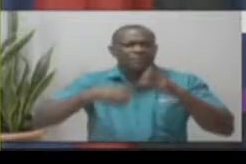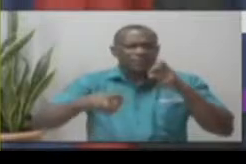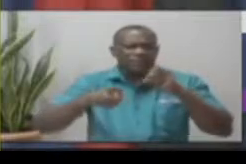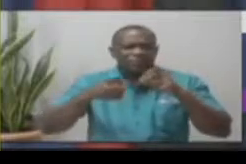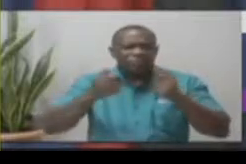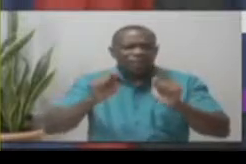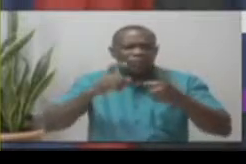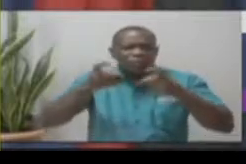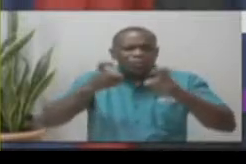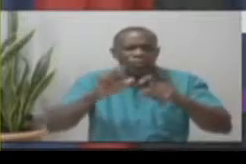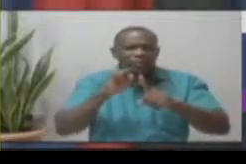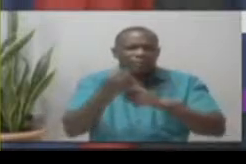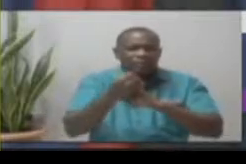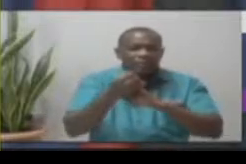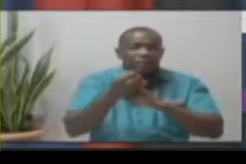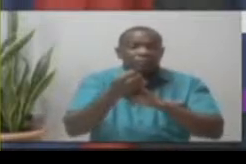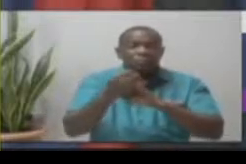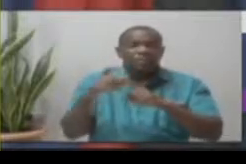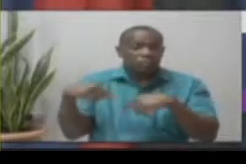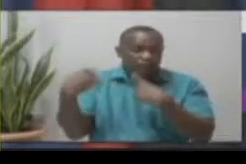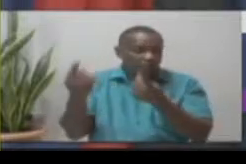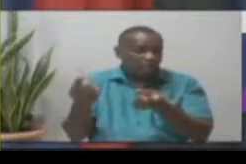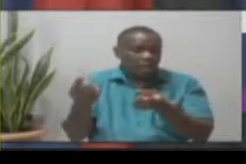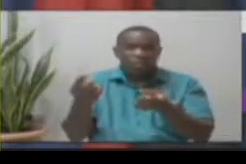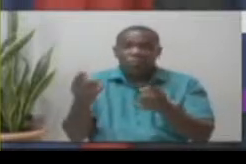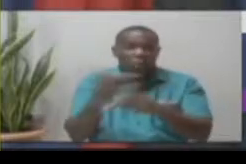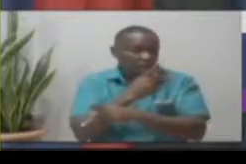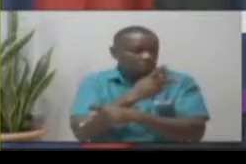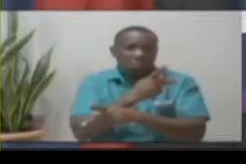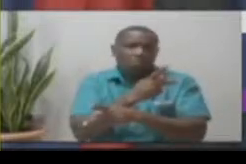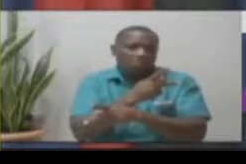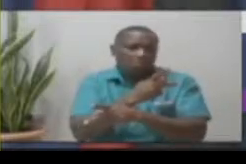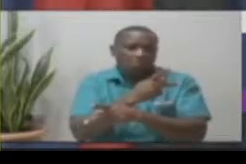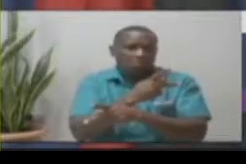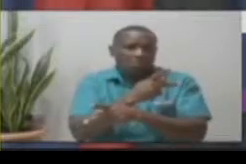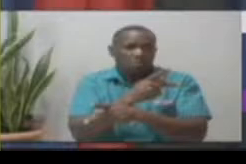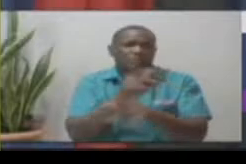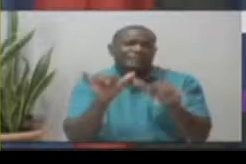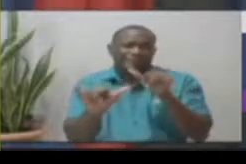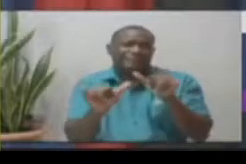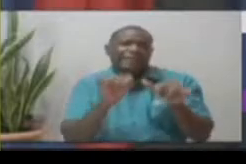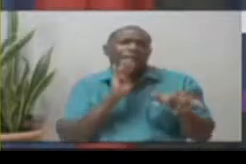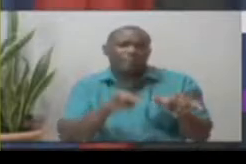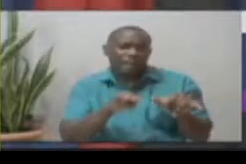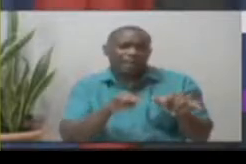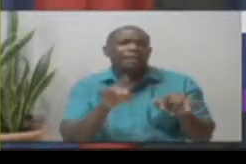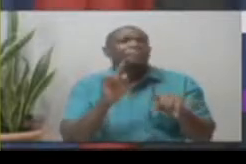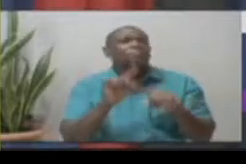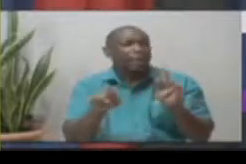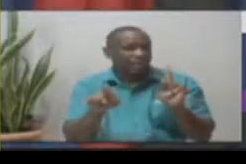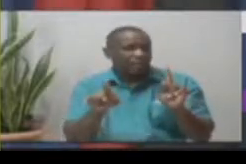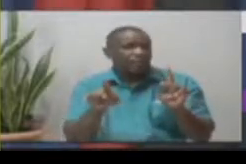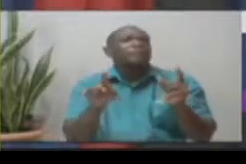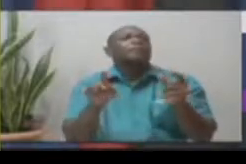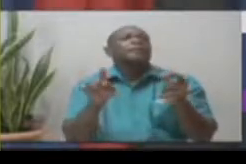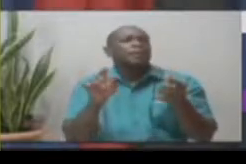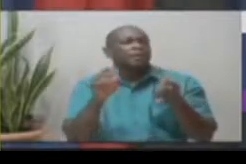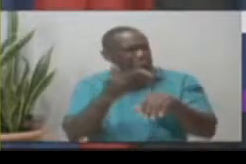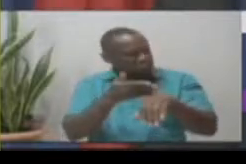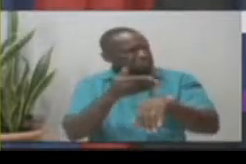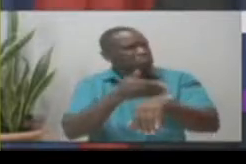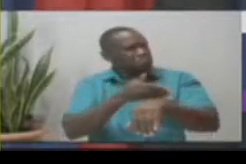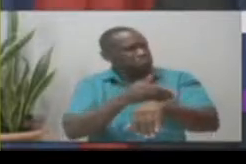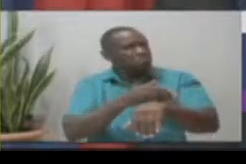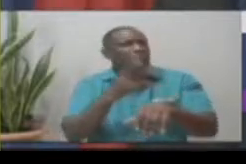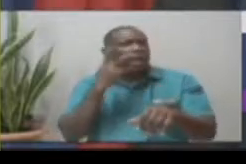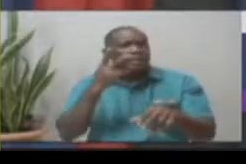so far, it has not gotten worse. It's still bad, but it is improving. I've seen the Haitian government has